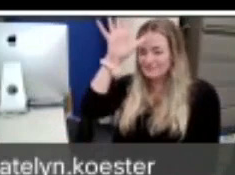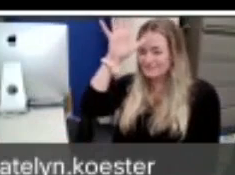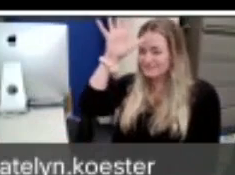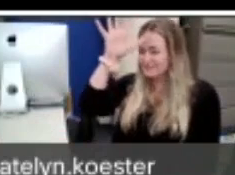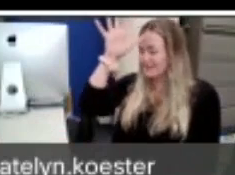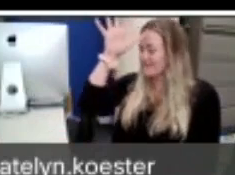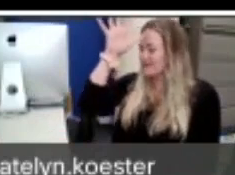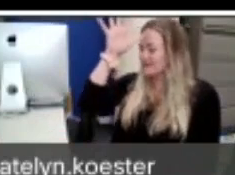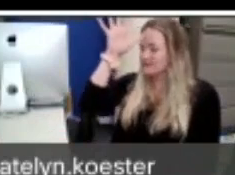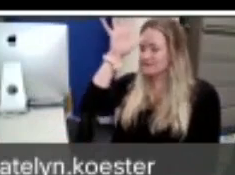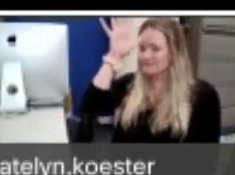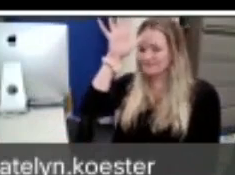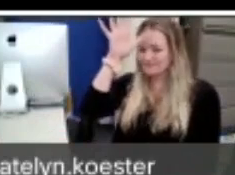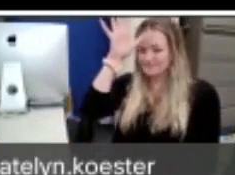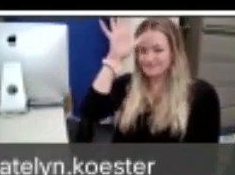So father.